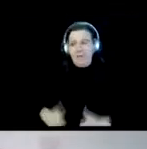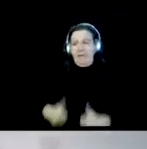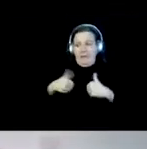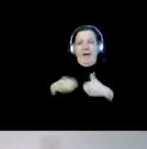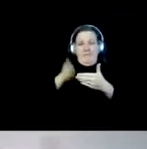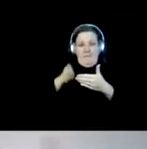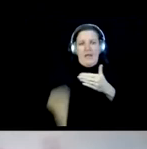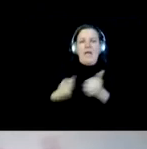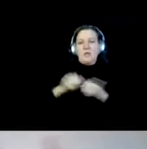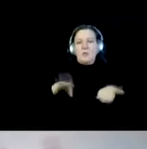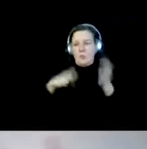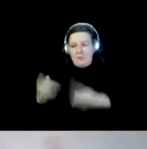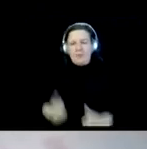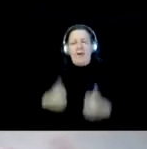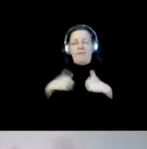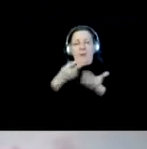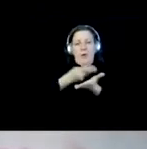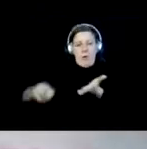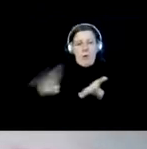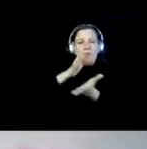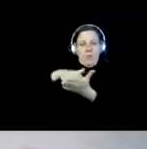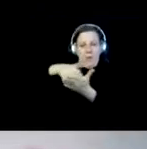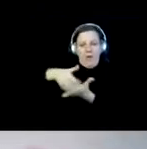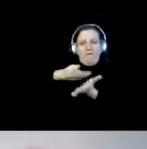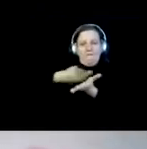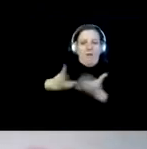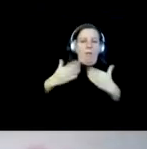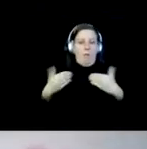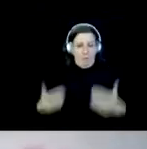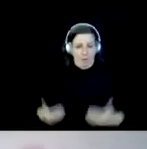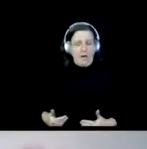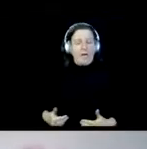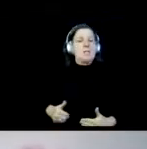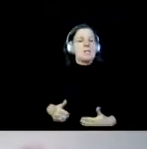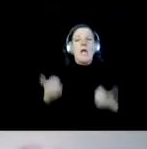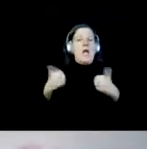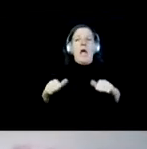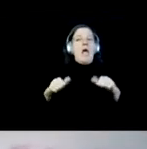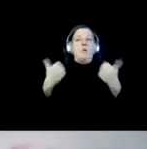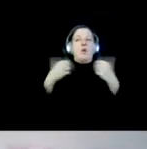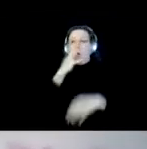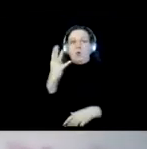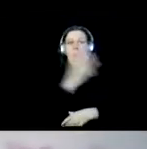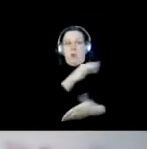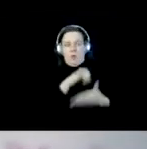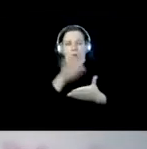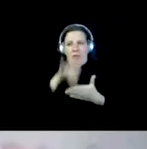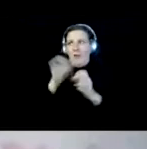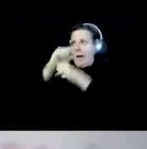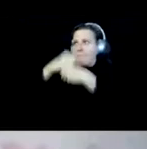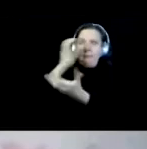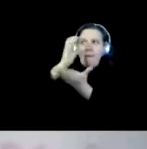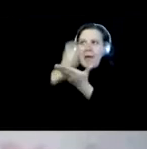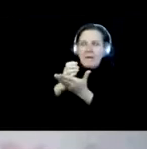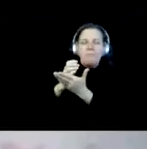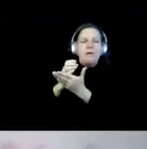or fallible bodies, and that we're just scrambling around trying to ignore that by making all these pictures. Or I mean, he